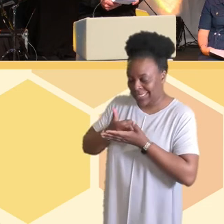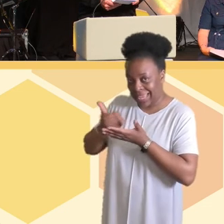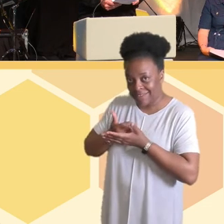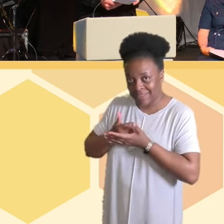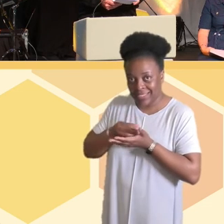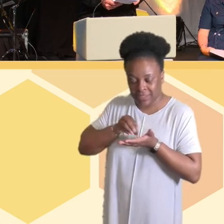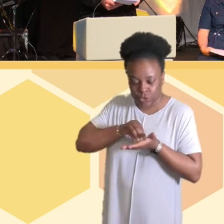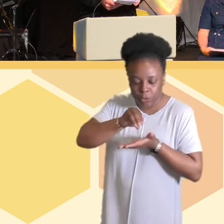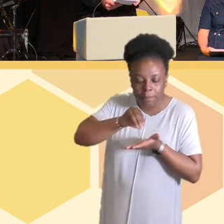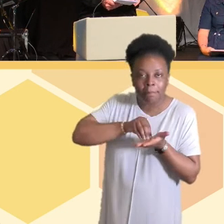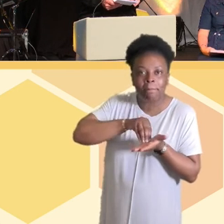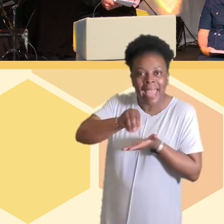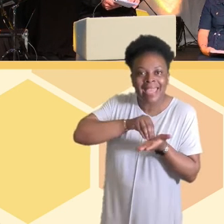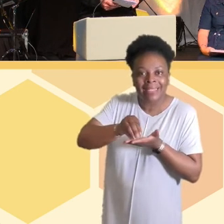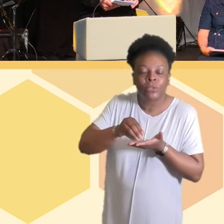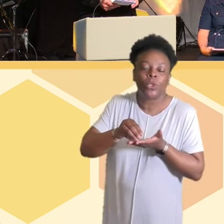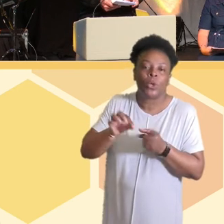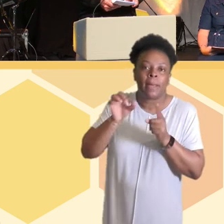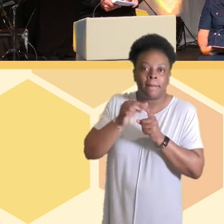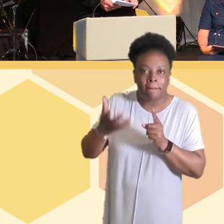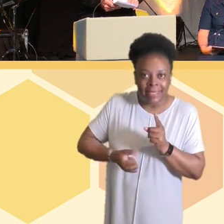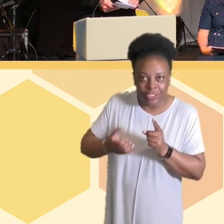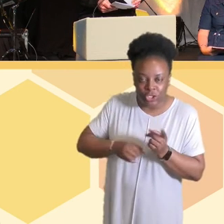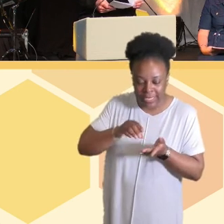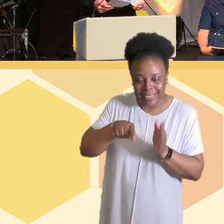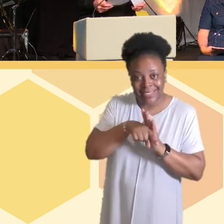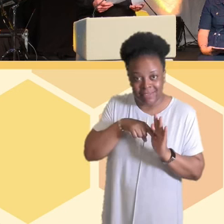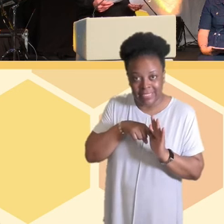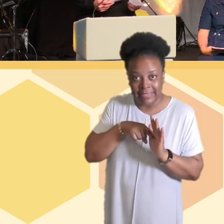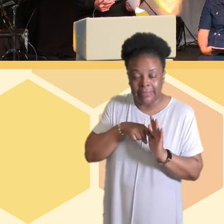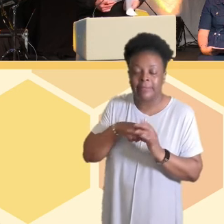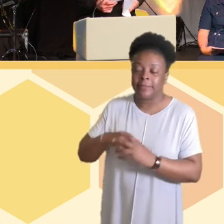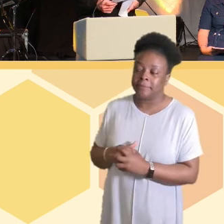contributions when they occur to increase giving to home mission.